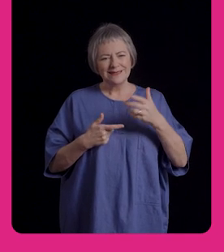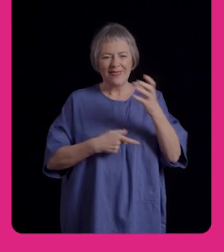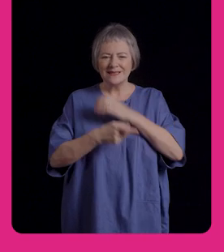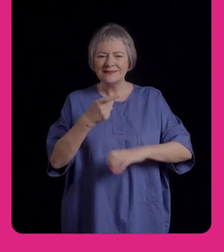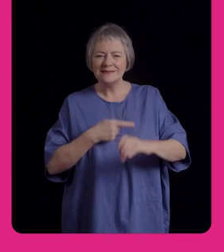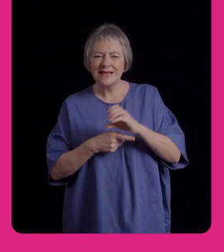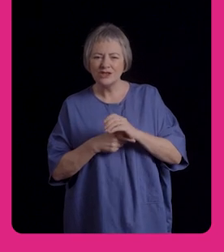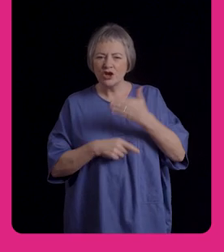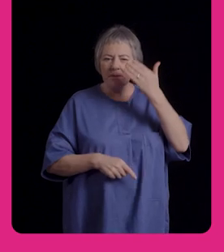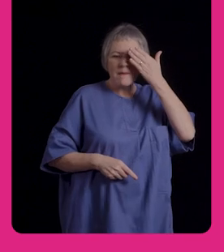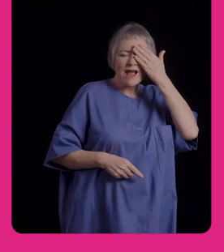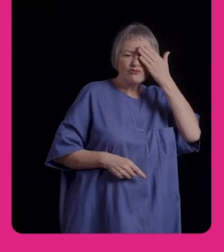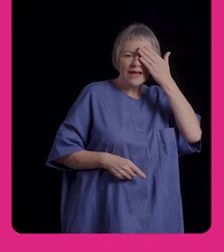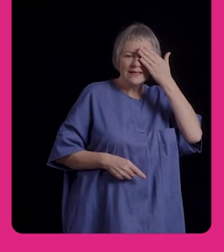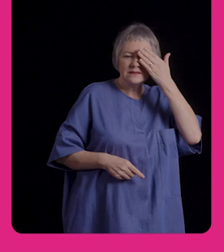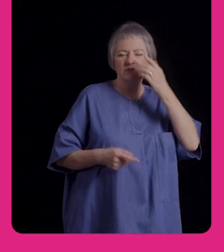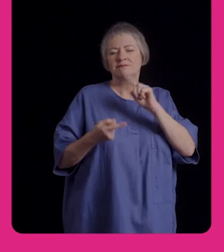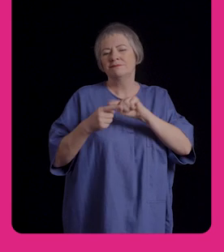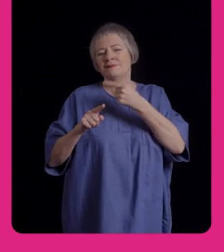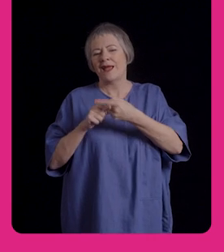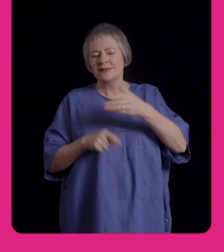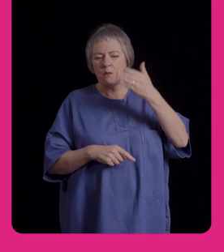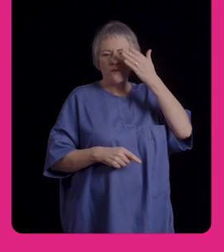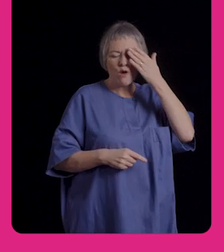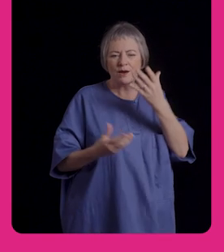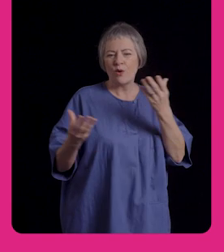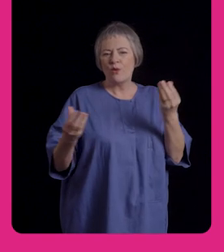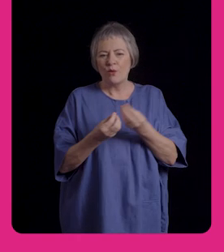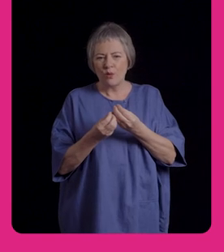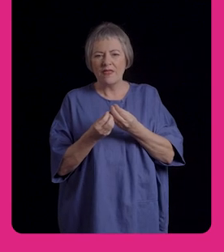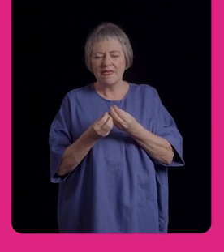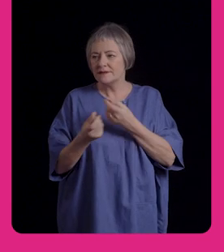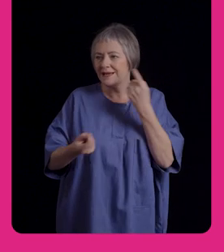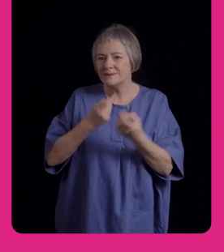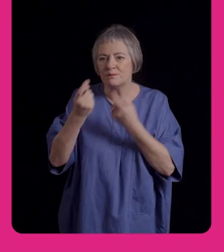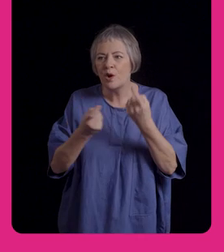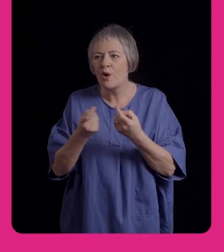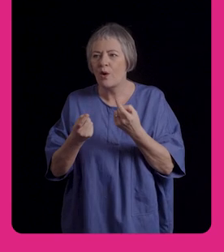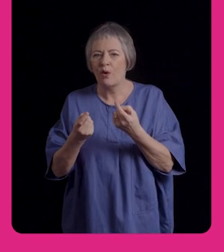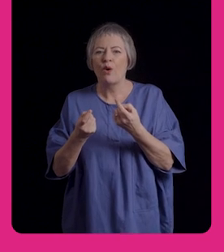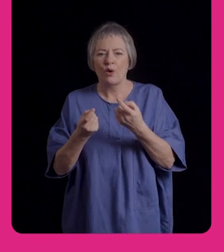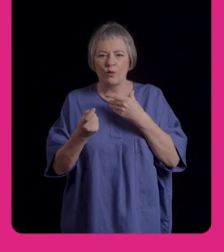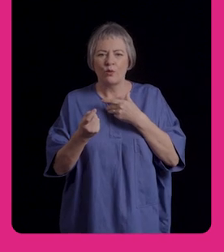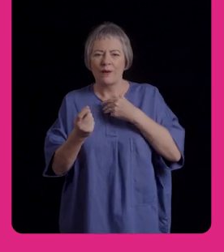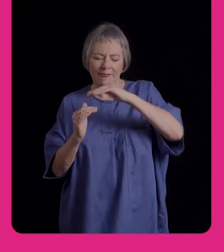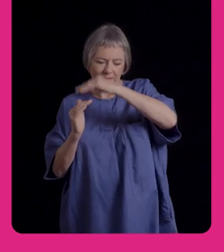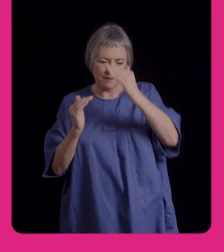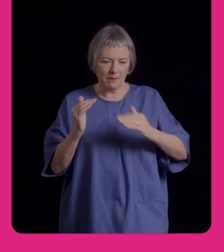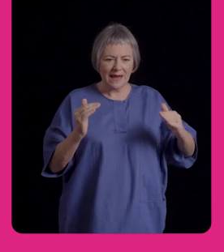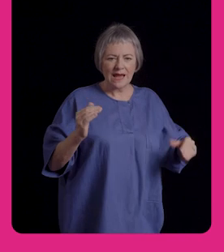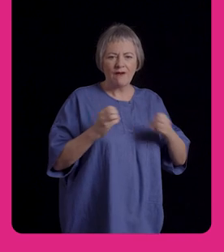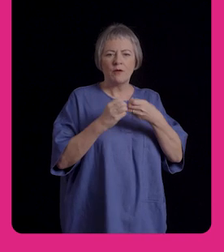century pirate, ex-pirate with his exploits largely being in the Bay of Bengal